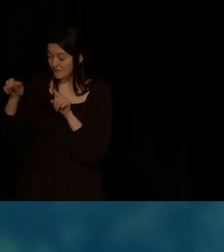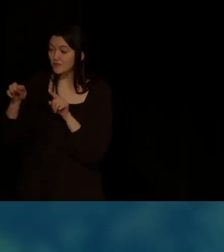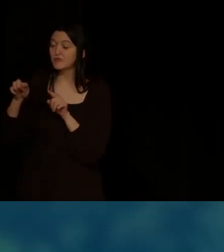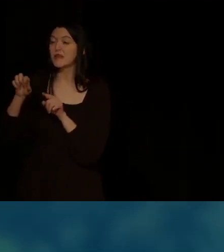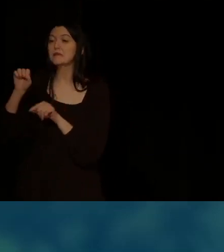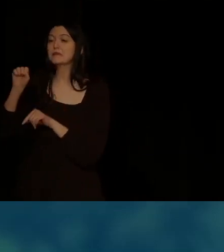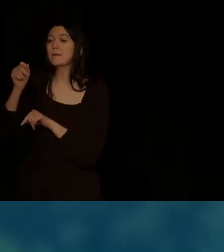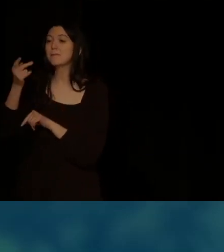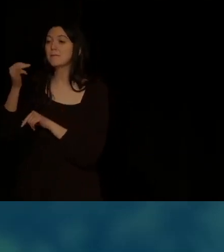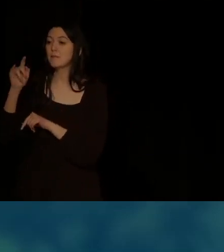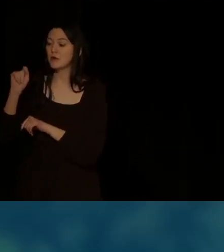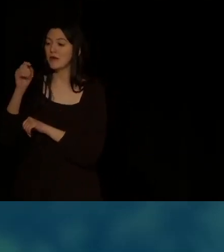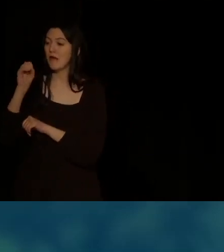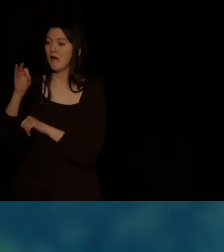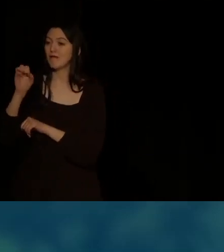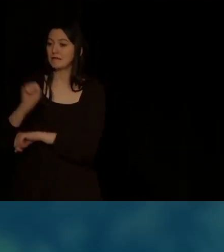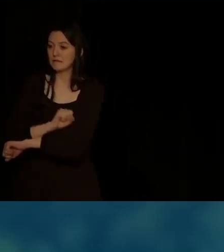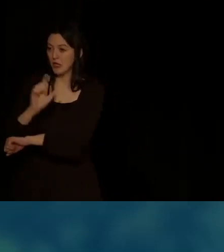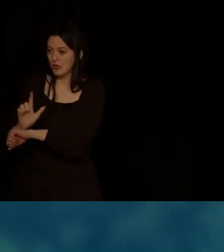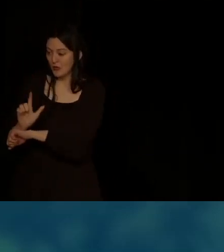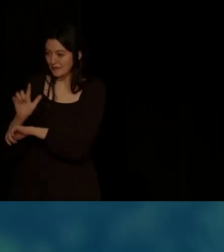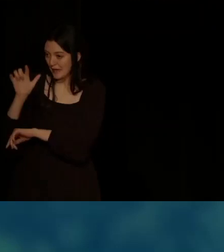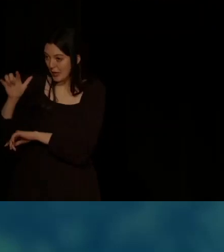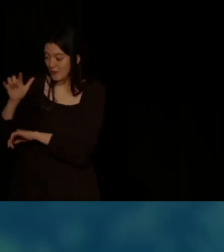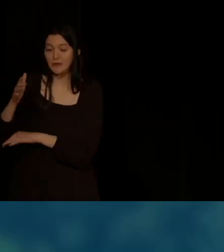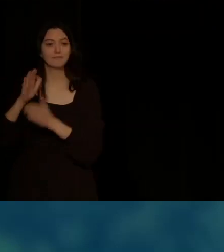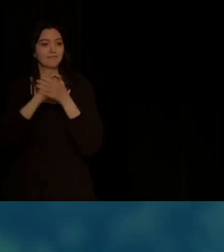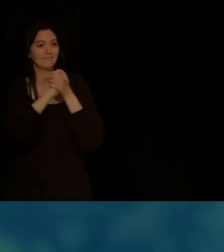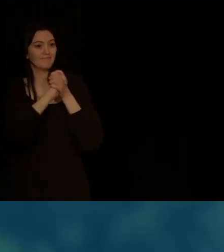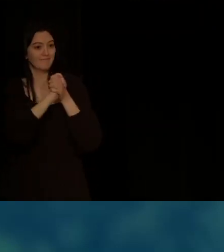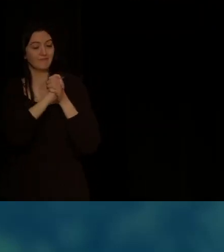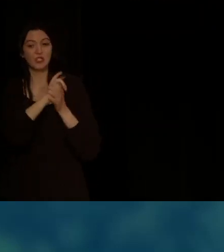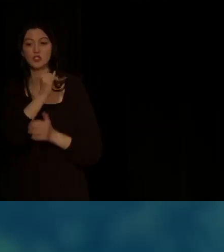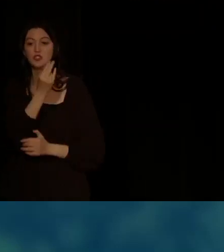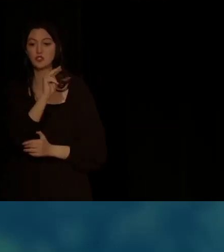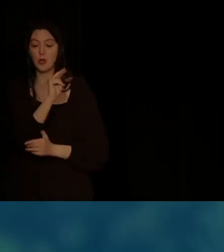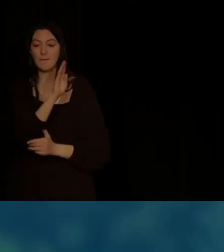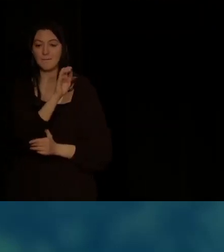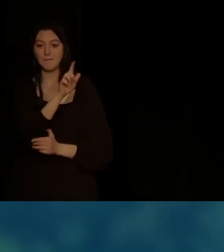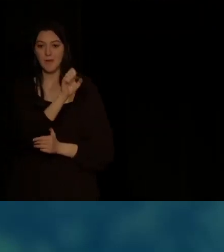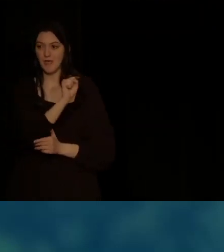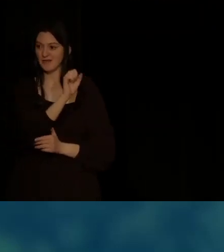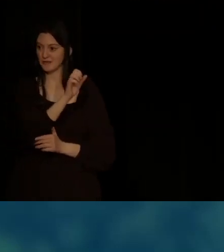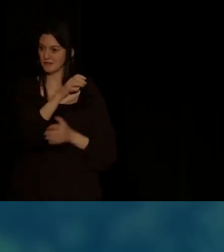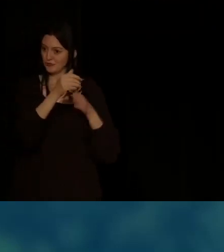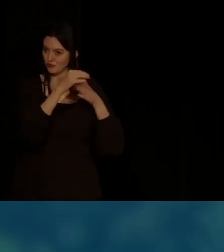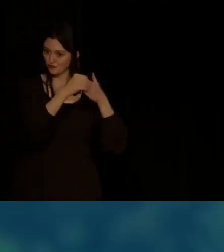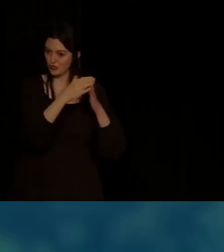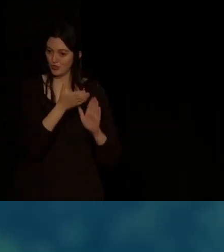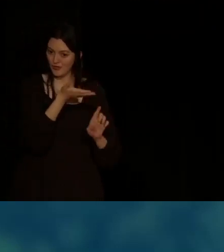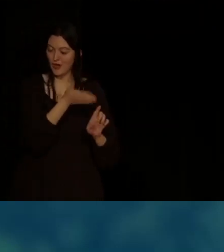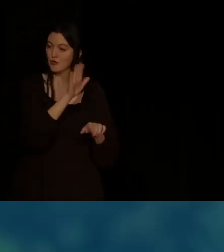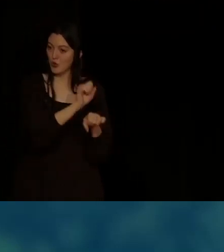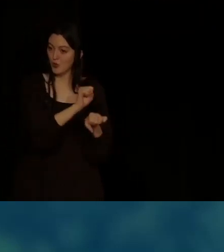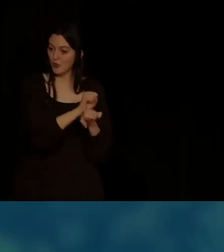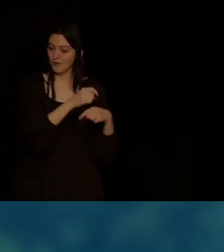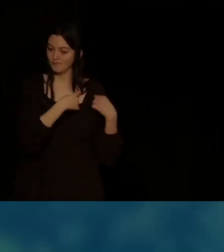Louis Airport. Kudos to Aviation Director John Bales and his team for their work this past